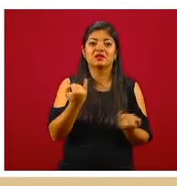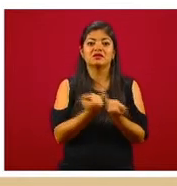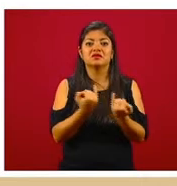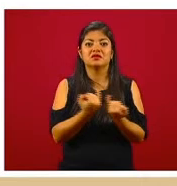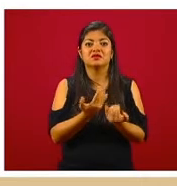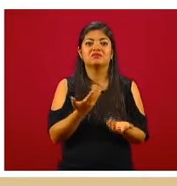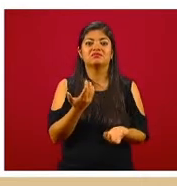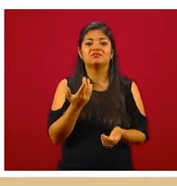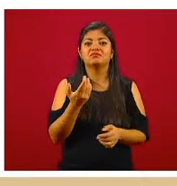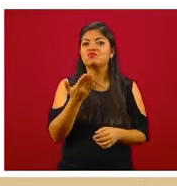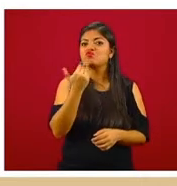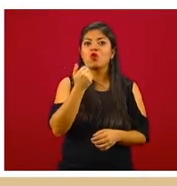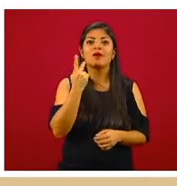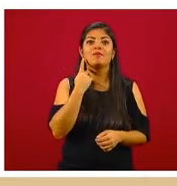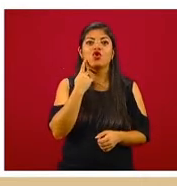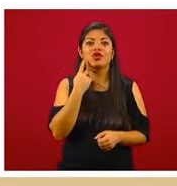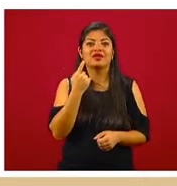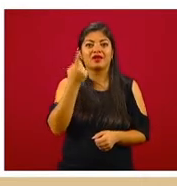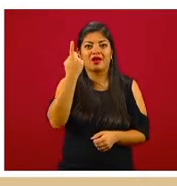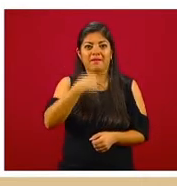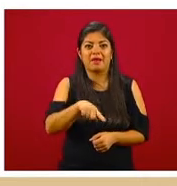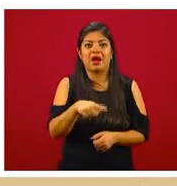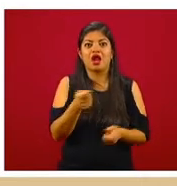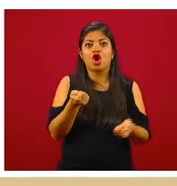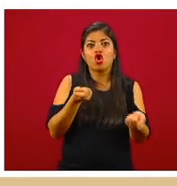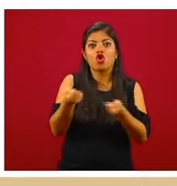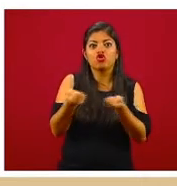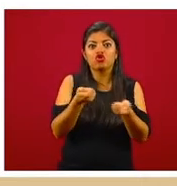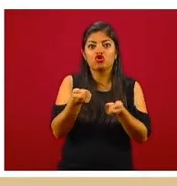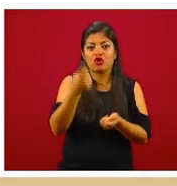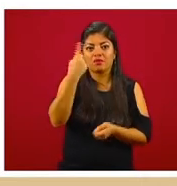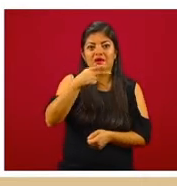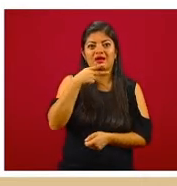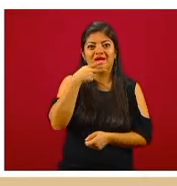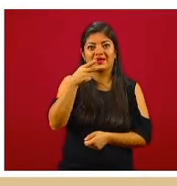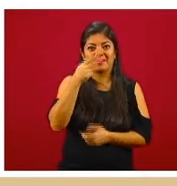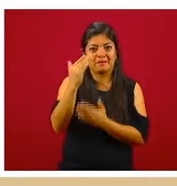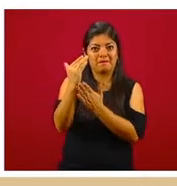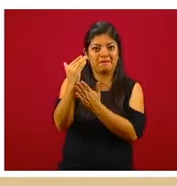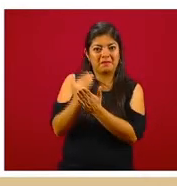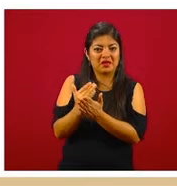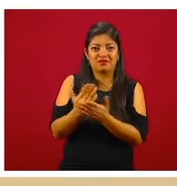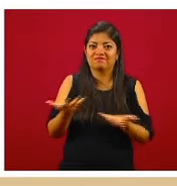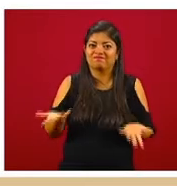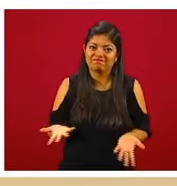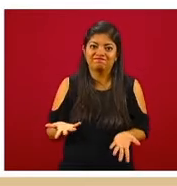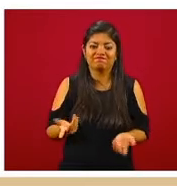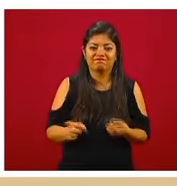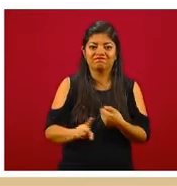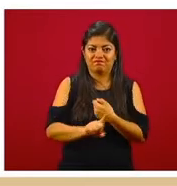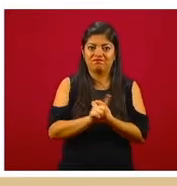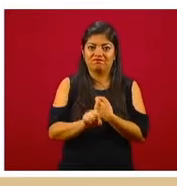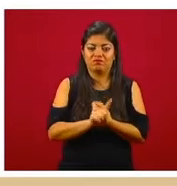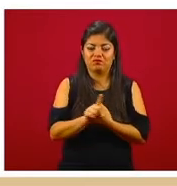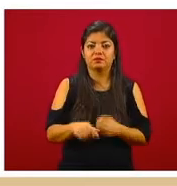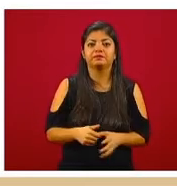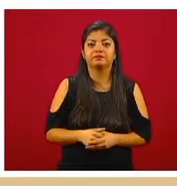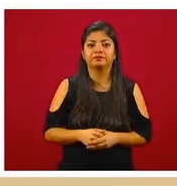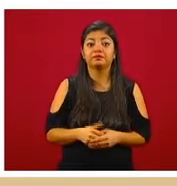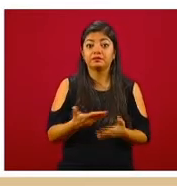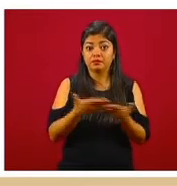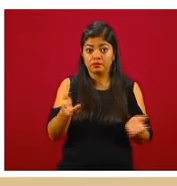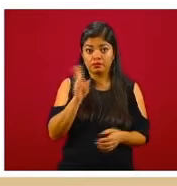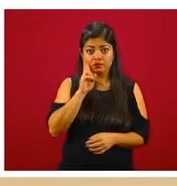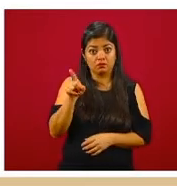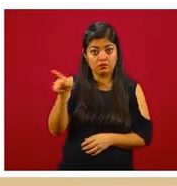others políticas that insuficientes, por are ejemplo, a para el direct control relationship with del tabaco. years of malnutrition Y lo que and podemos ver ahora insufficient es policies